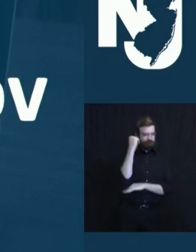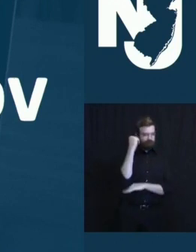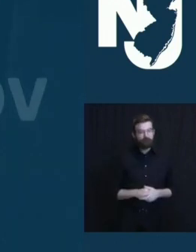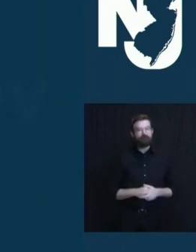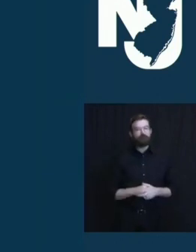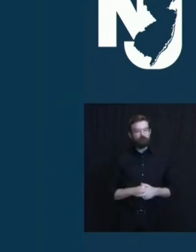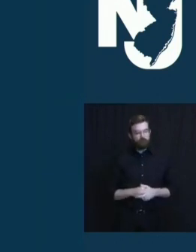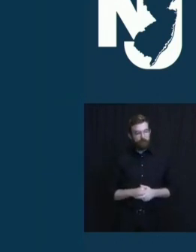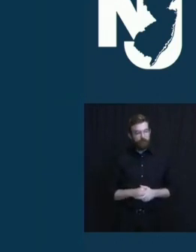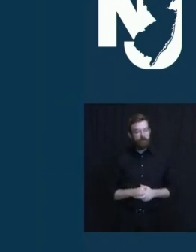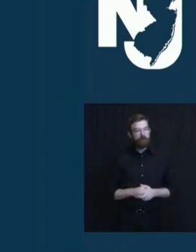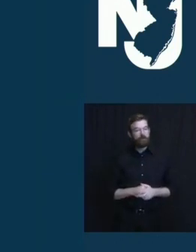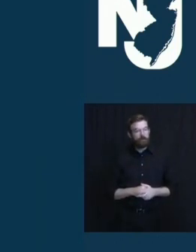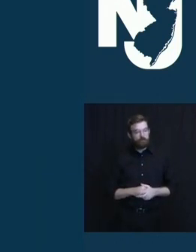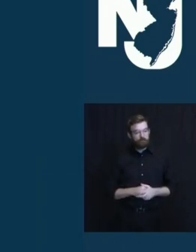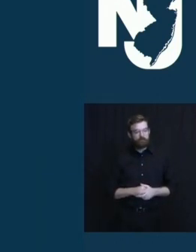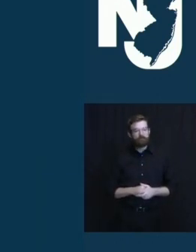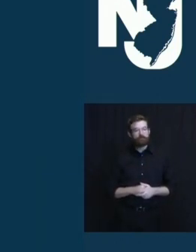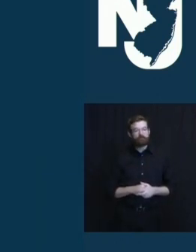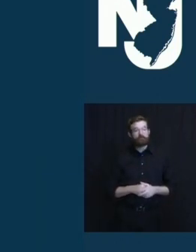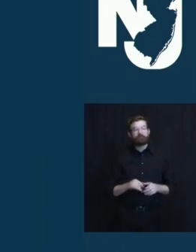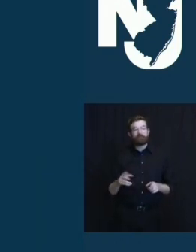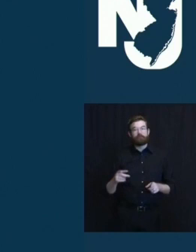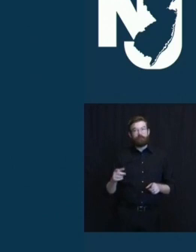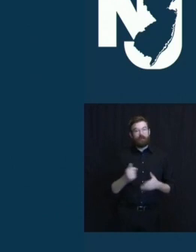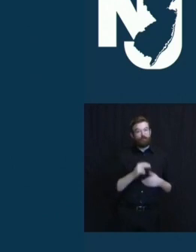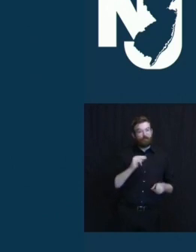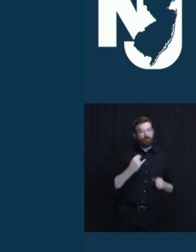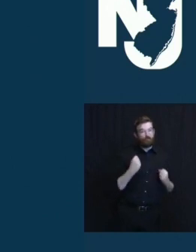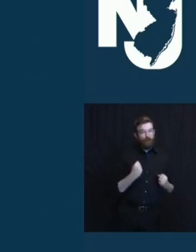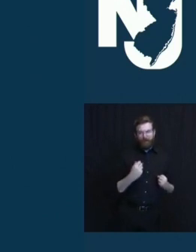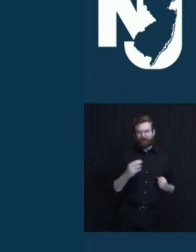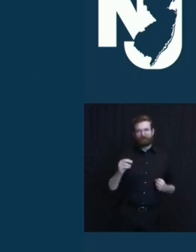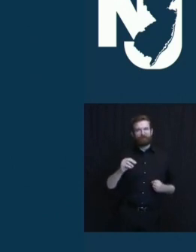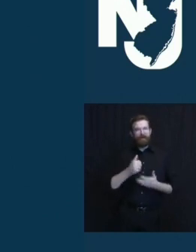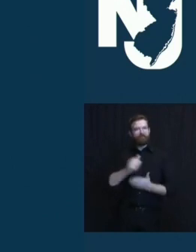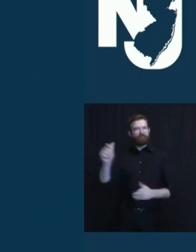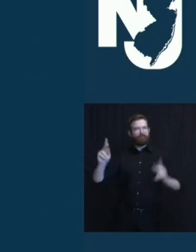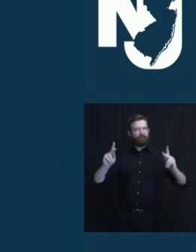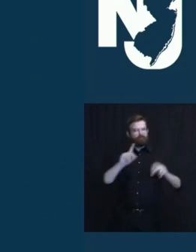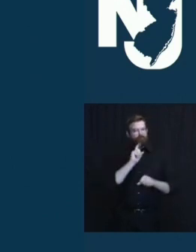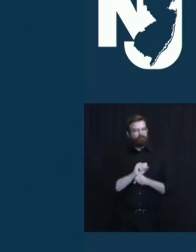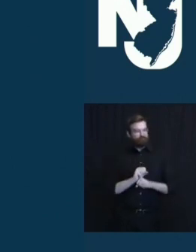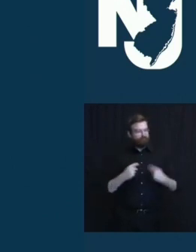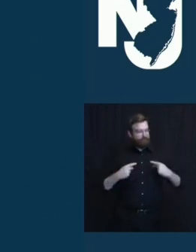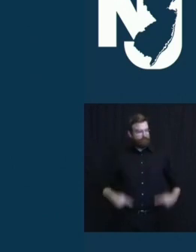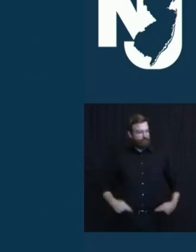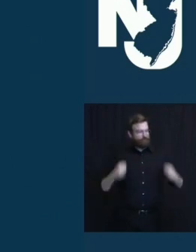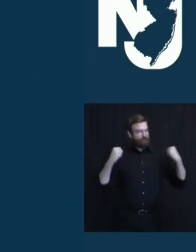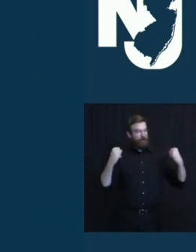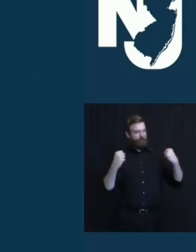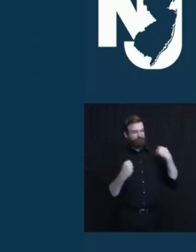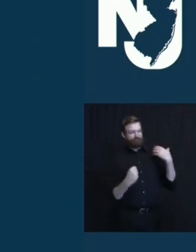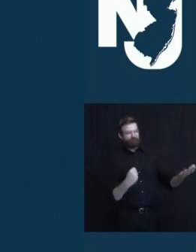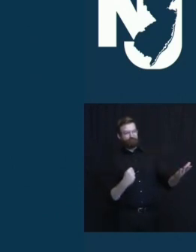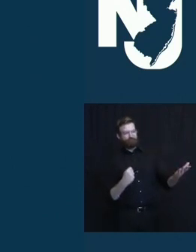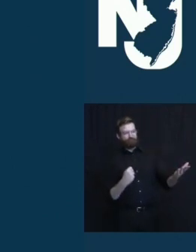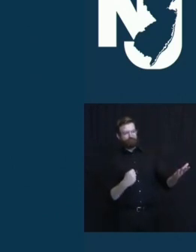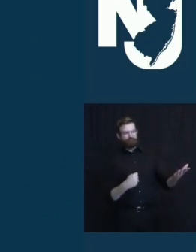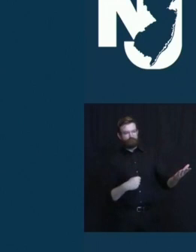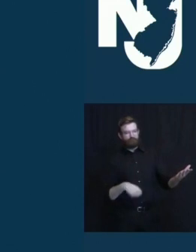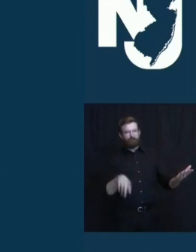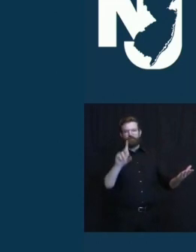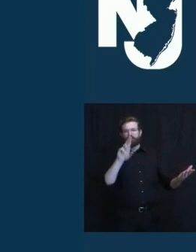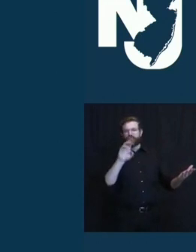and operated United Martial Arts Academy in Westville in Gloucester County. He built a successful business all by